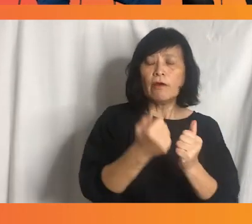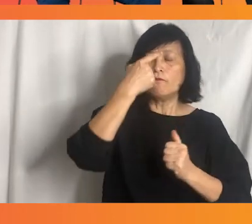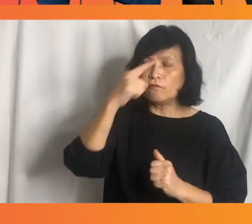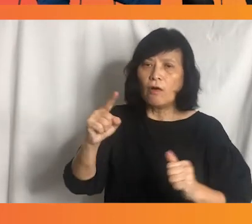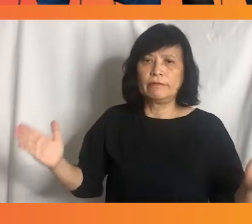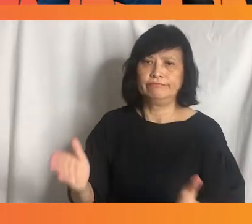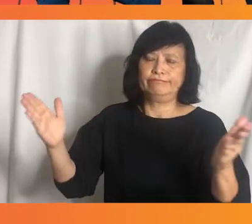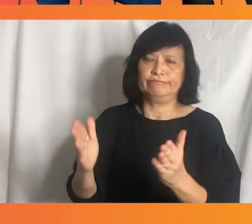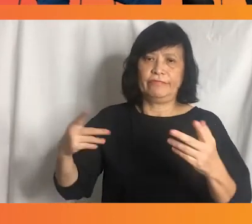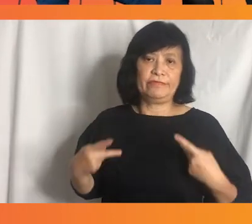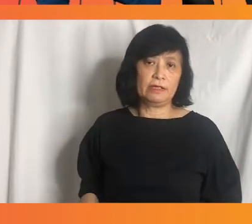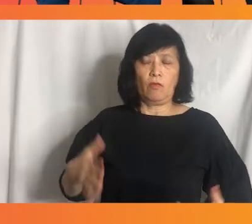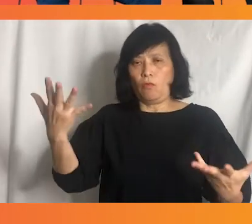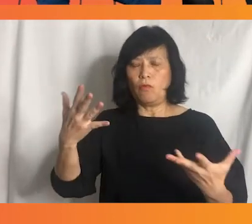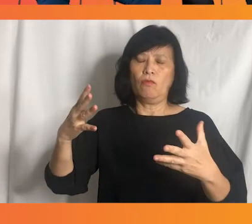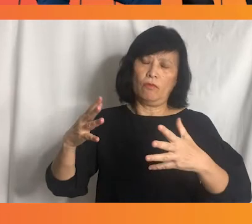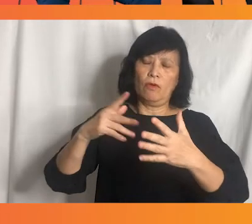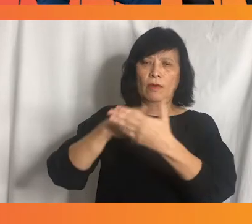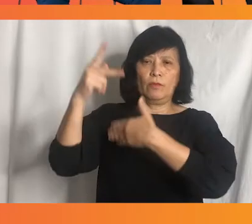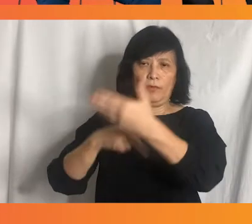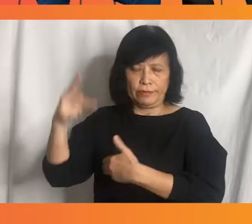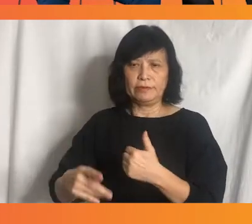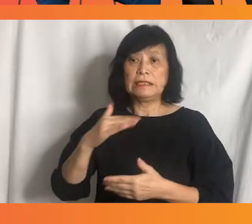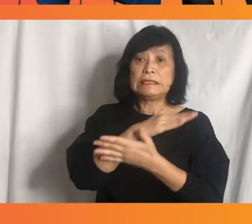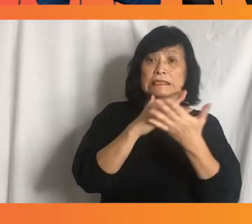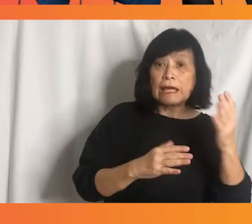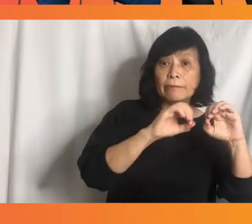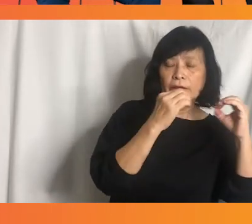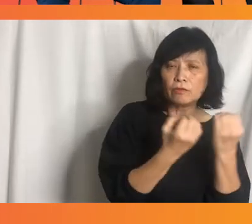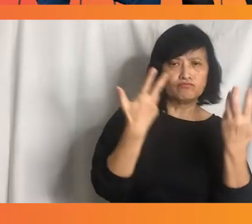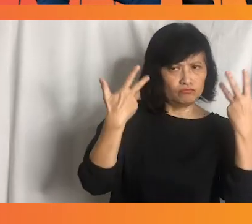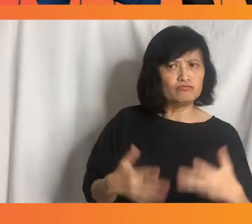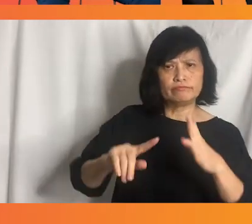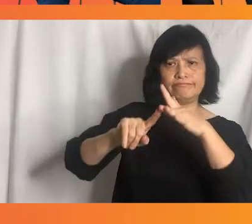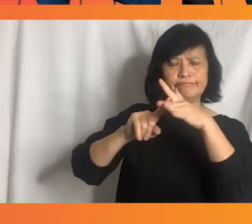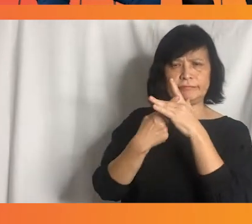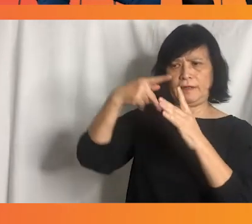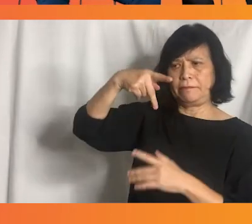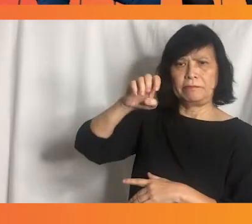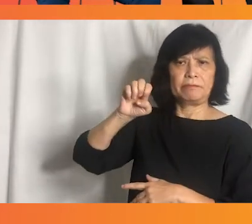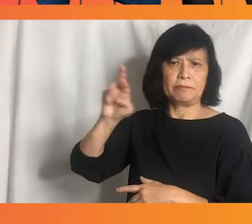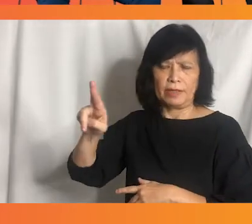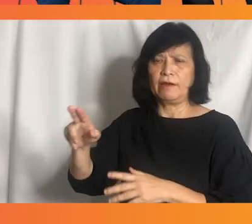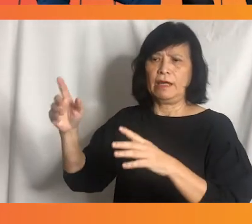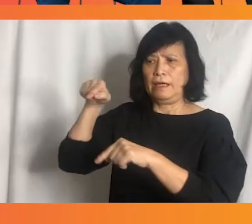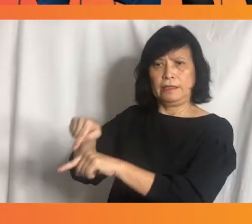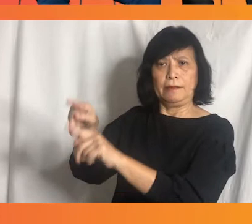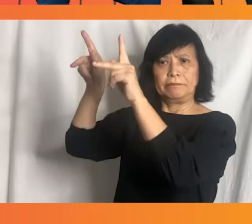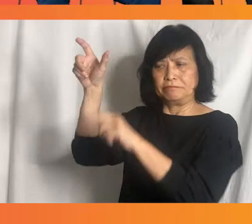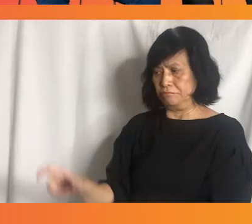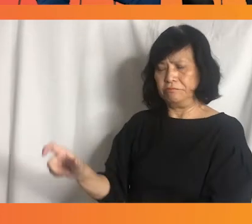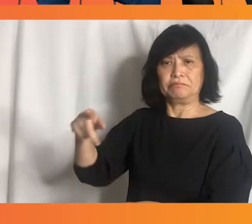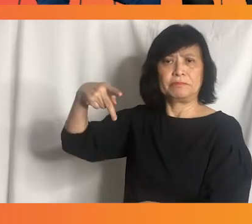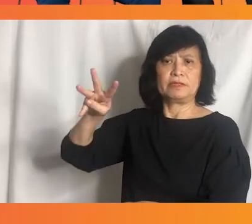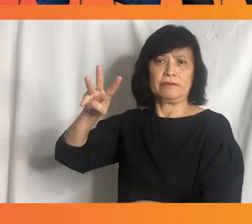physical activity. Now, some organizations have also started peer visitor programs, as persons with disabilities